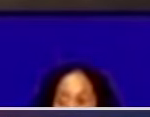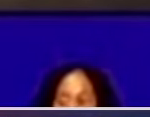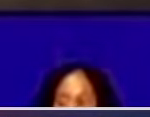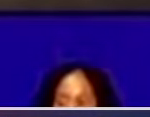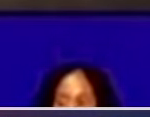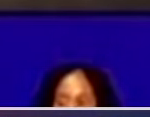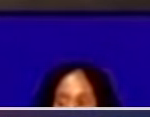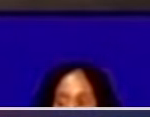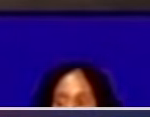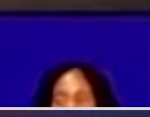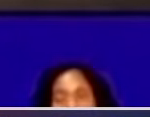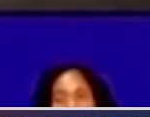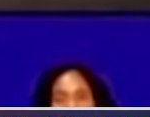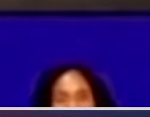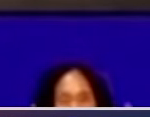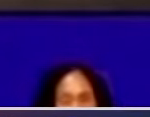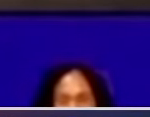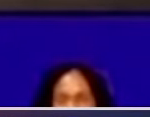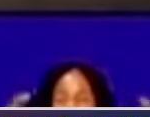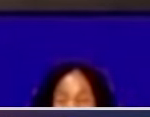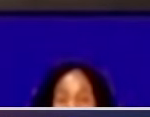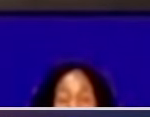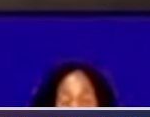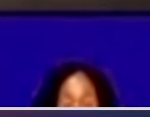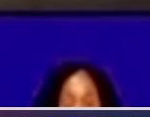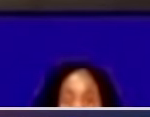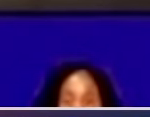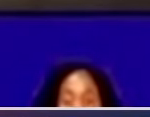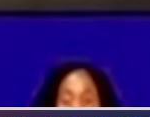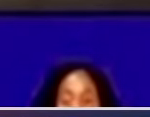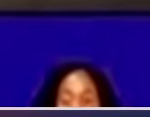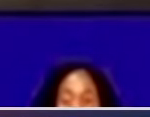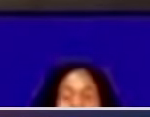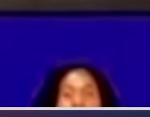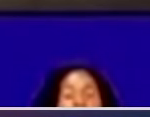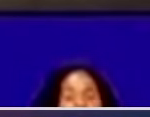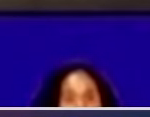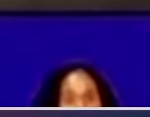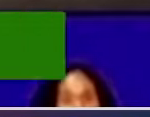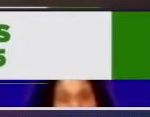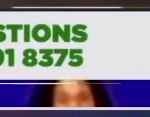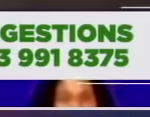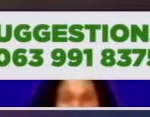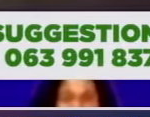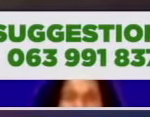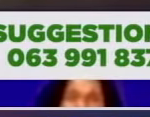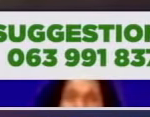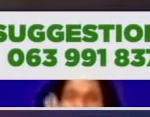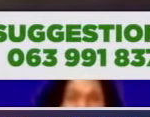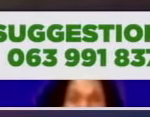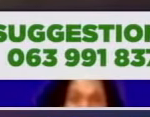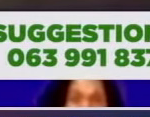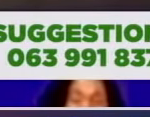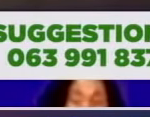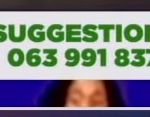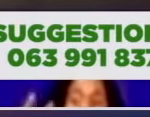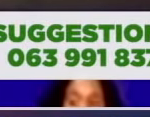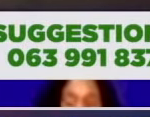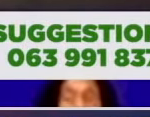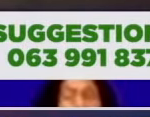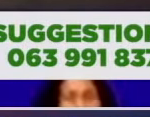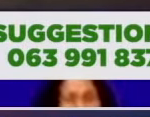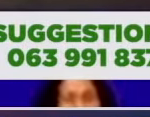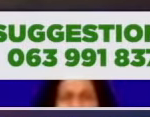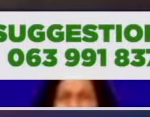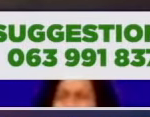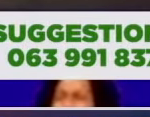It could have all been very different, though, Mr. President, when you embarked on your presidency some 4 years ago. You had all the goodwill and support